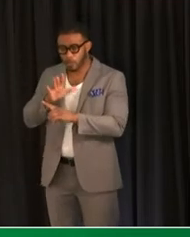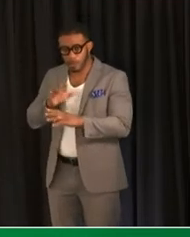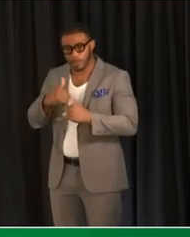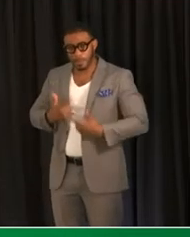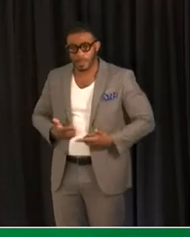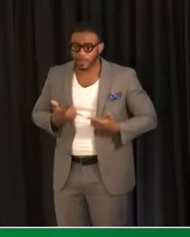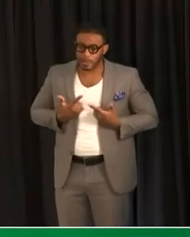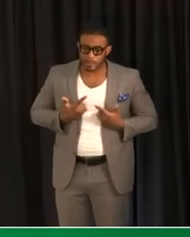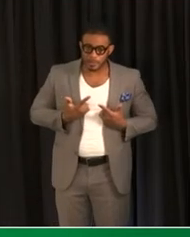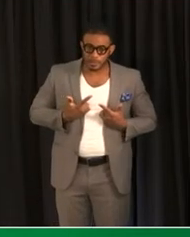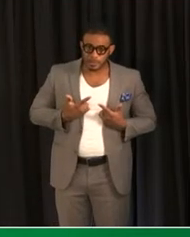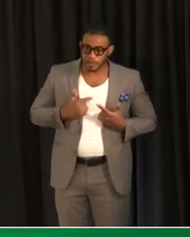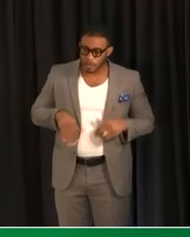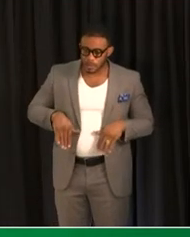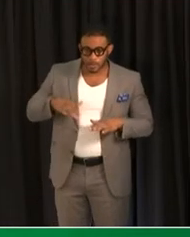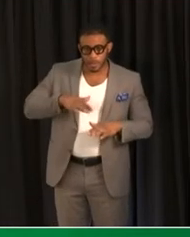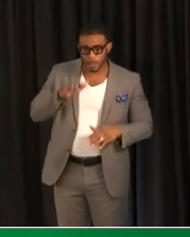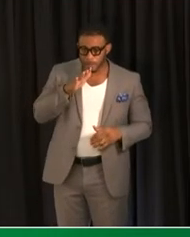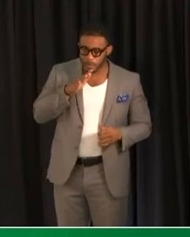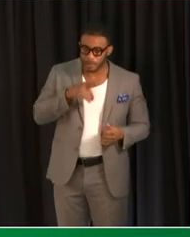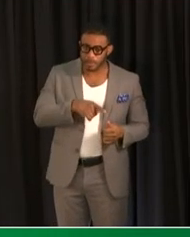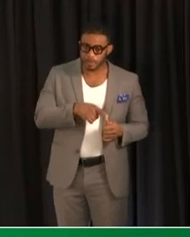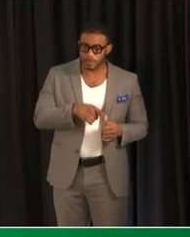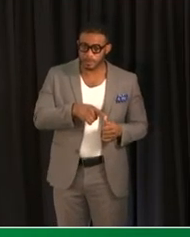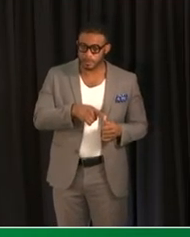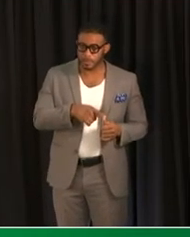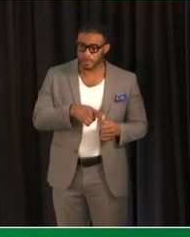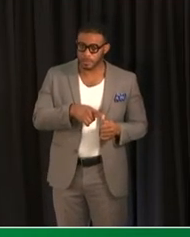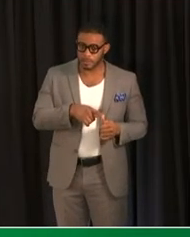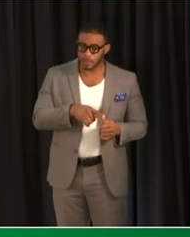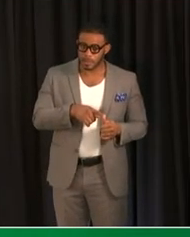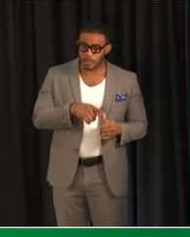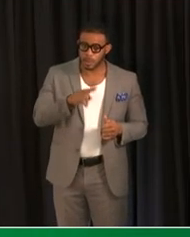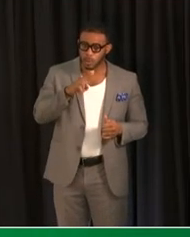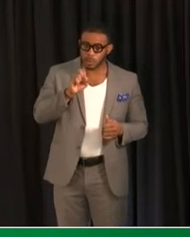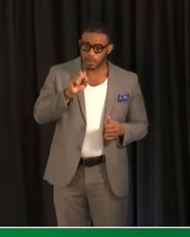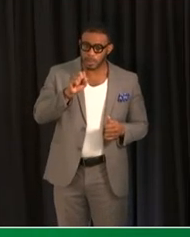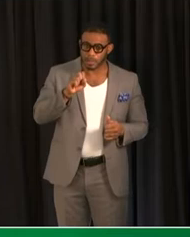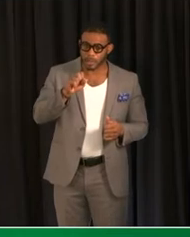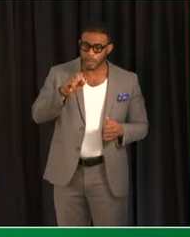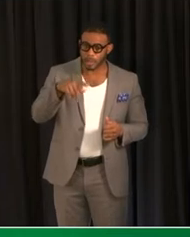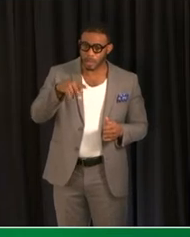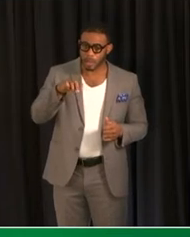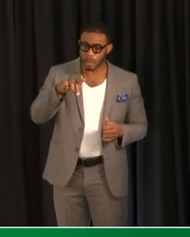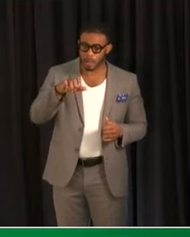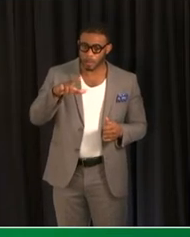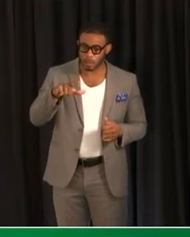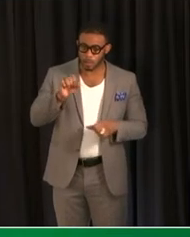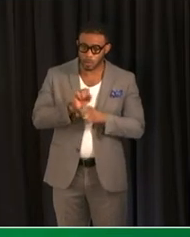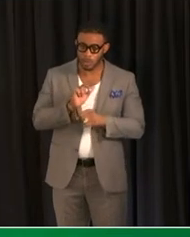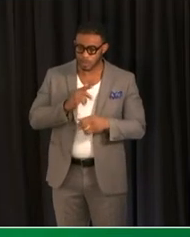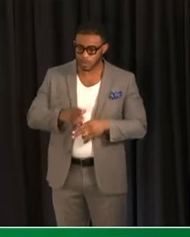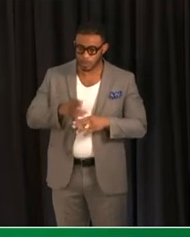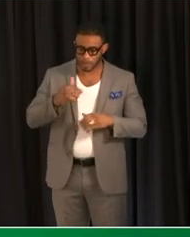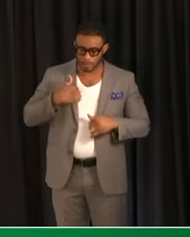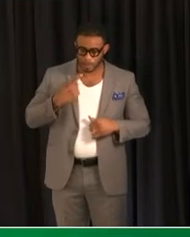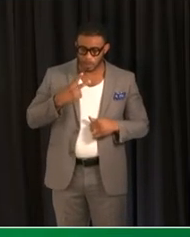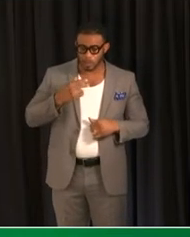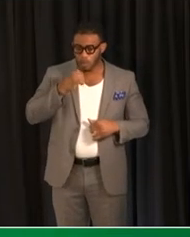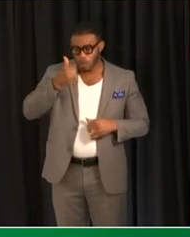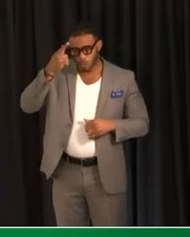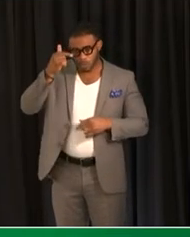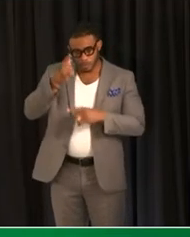women in my life. I grew up, my mom was a postal worker, and she raised me and my 2 older siblings.